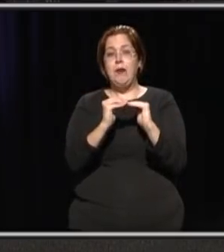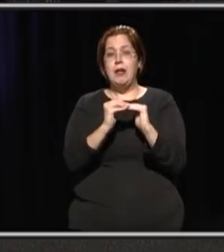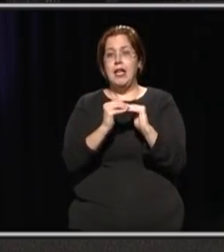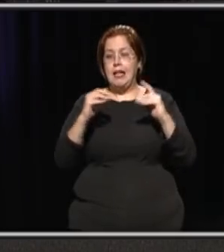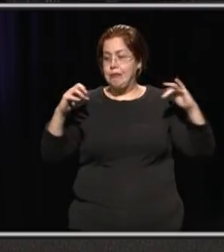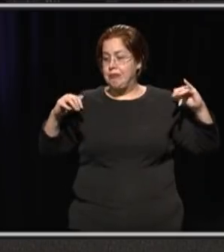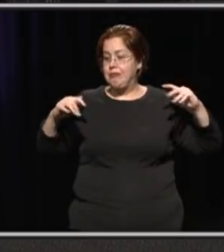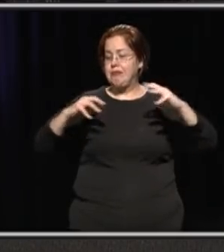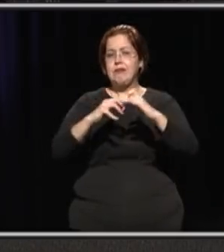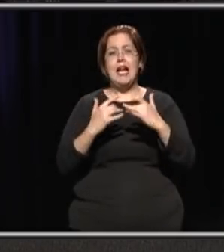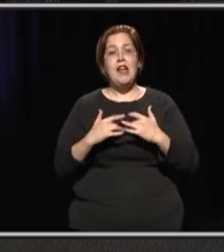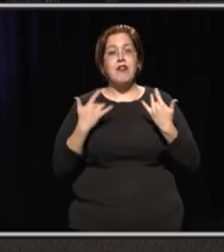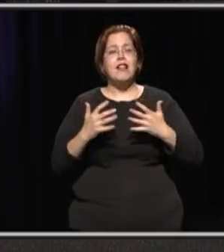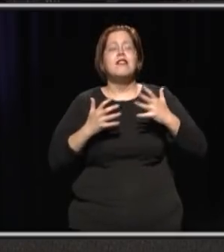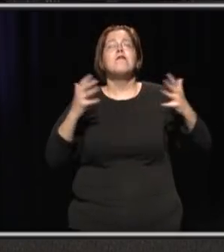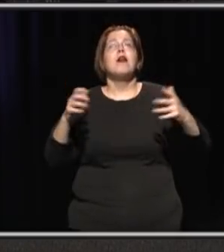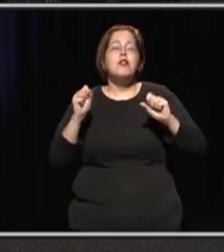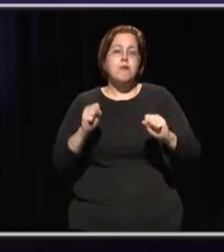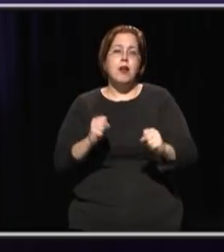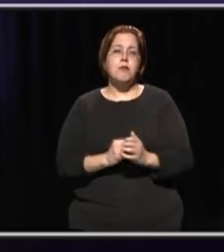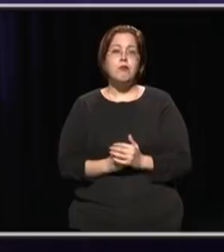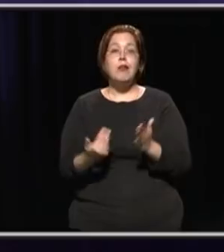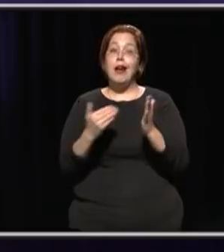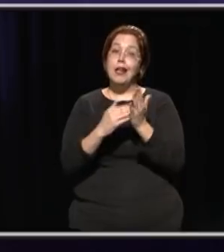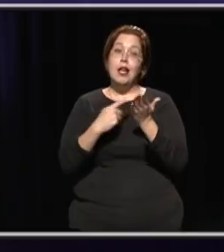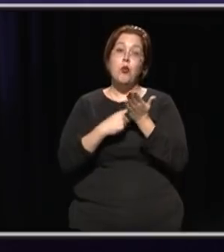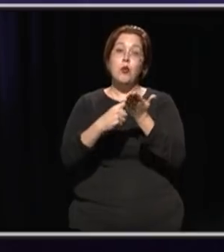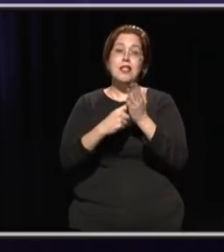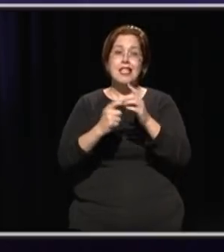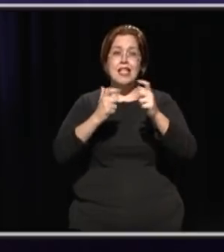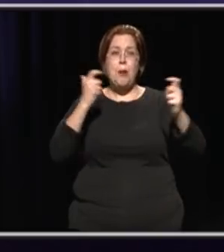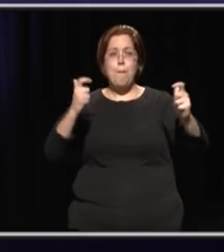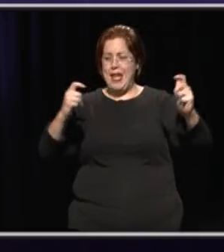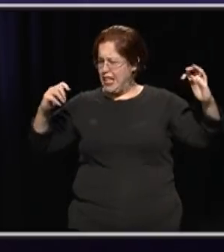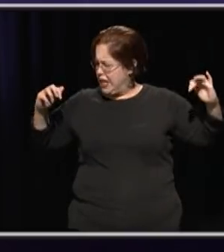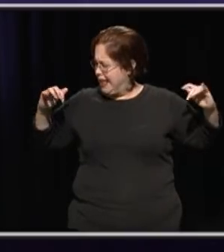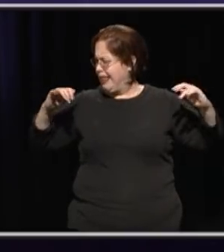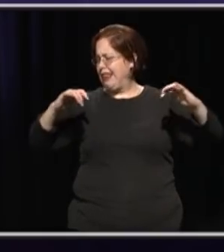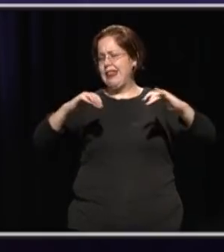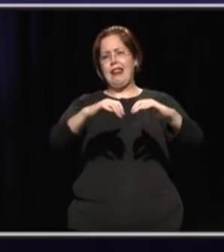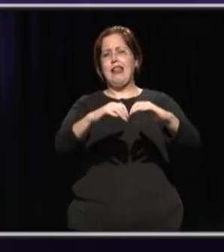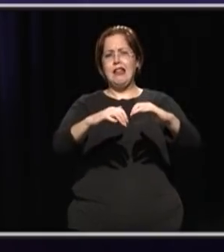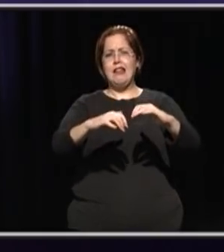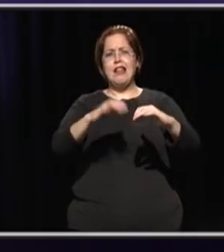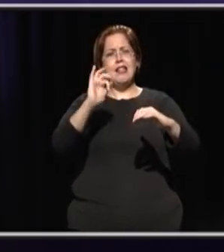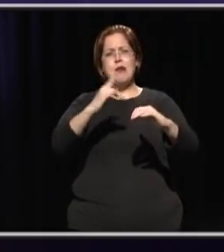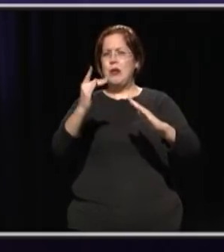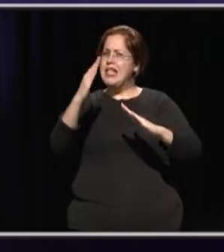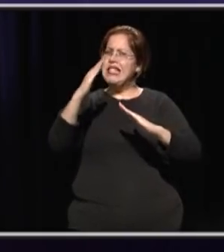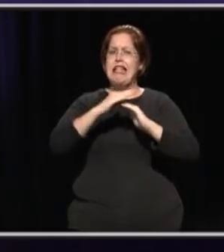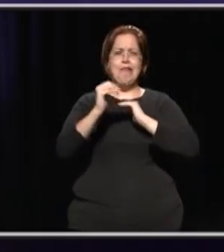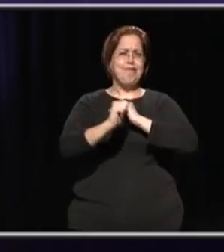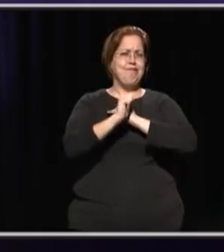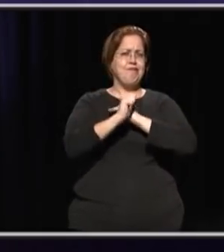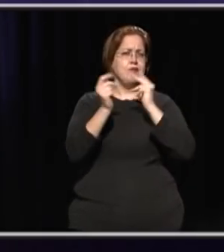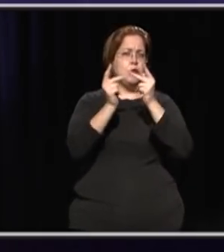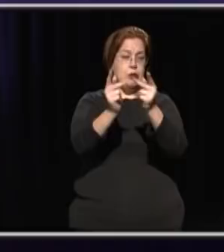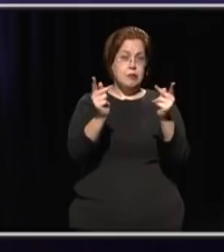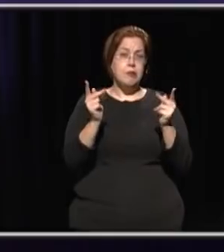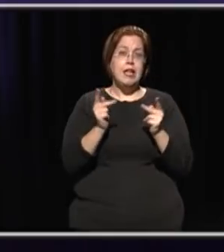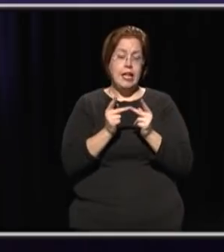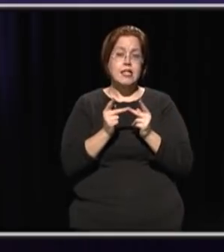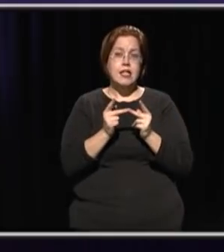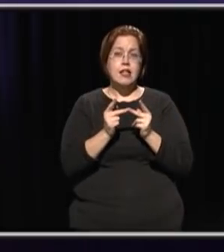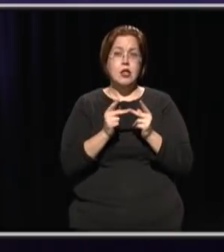we can. Again, we've talked about mass gatherings being one of the most critical areas that we had